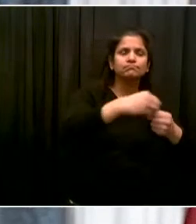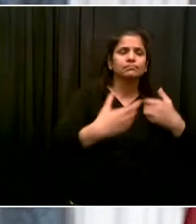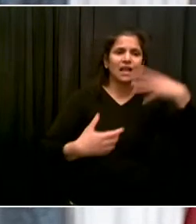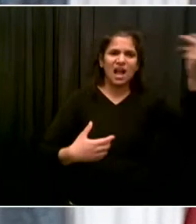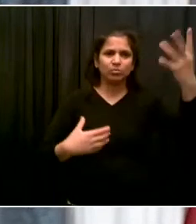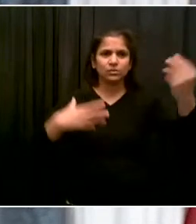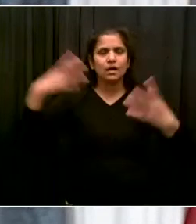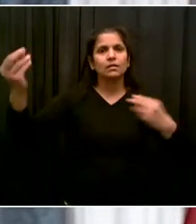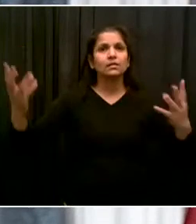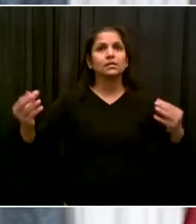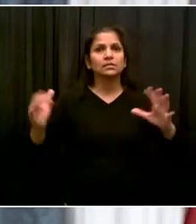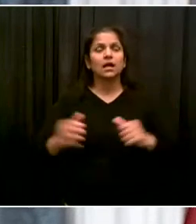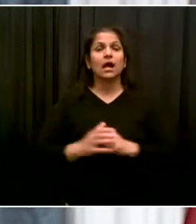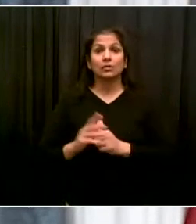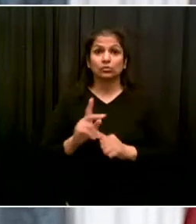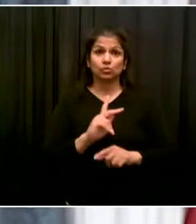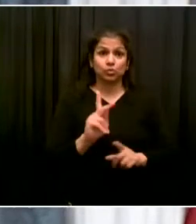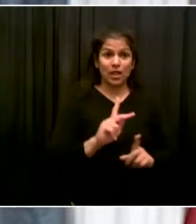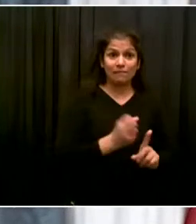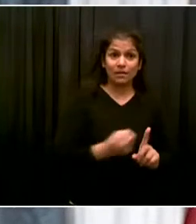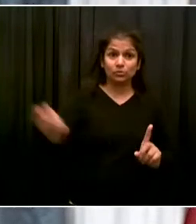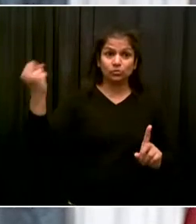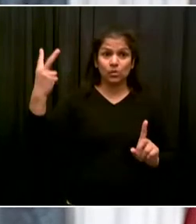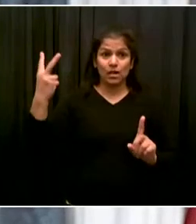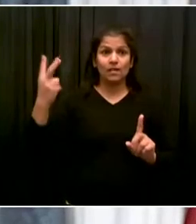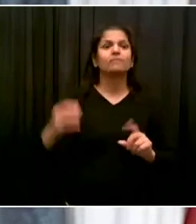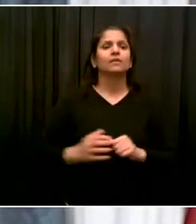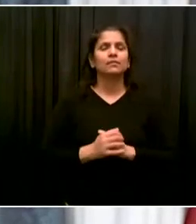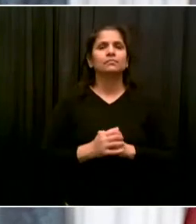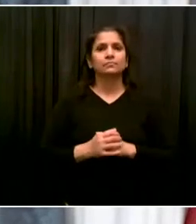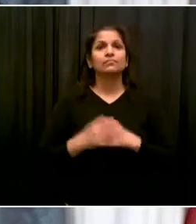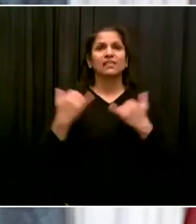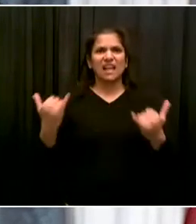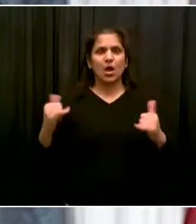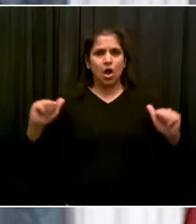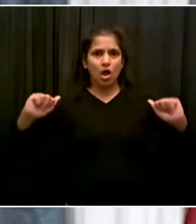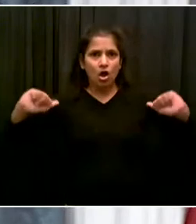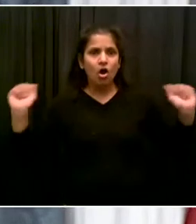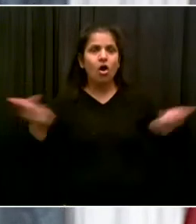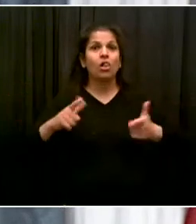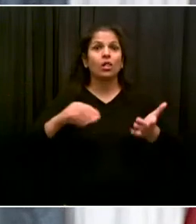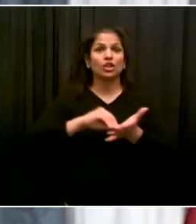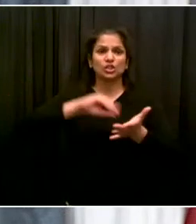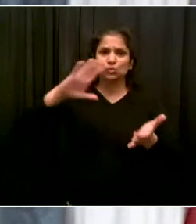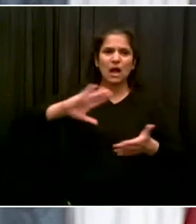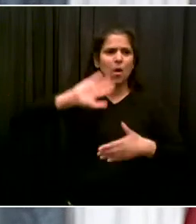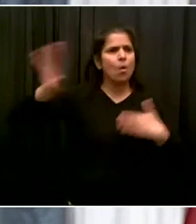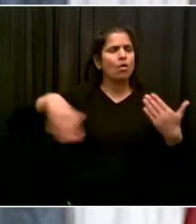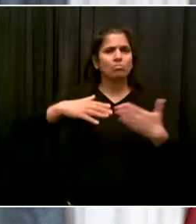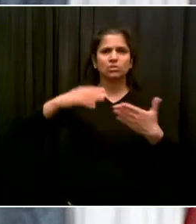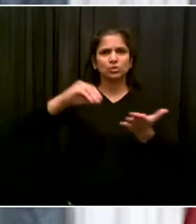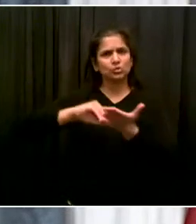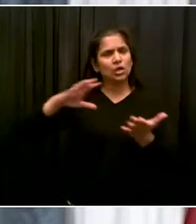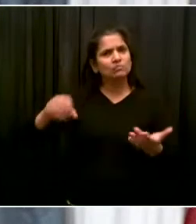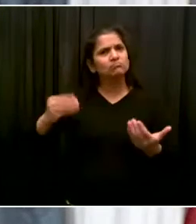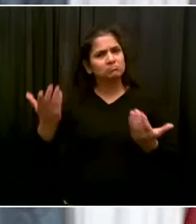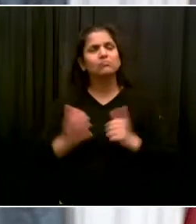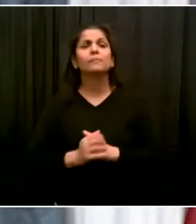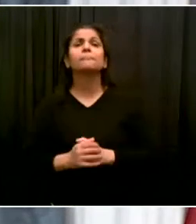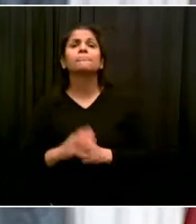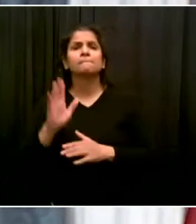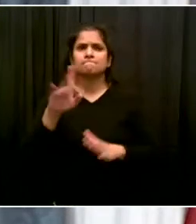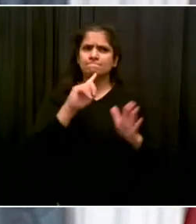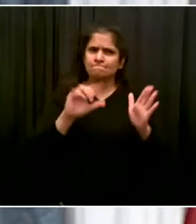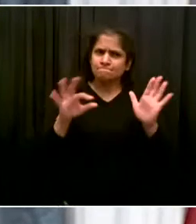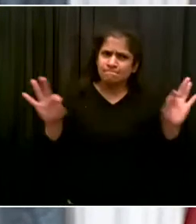to provide students across the city with a holistic summer experience. This will include academic support, social emotional